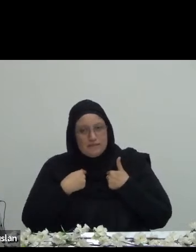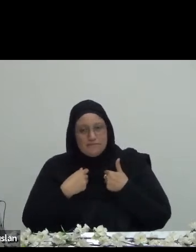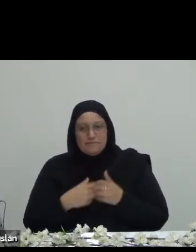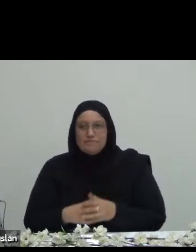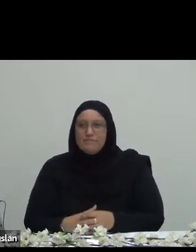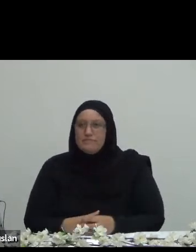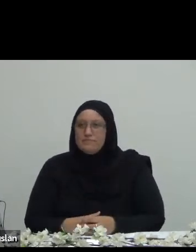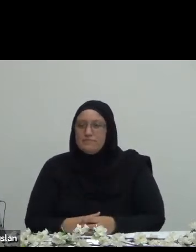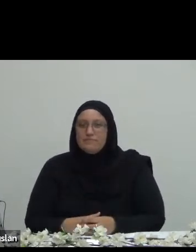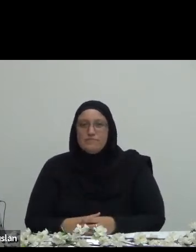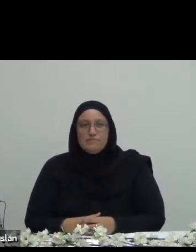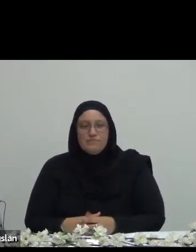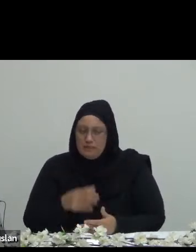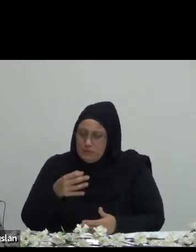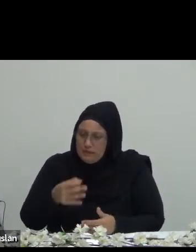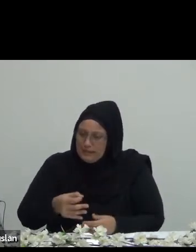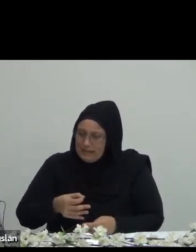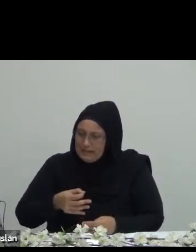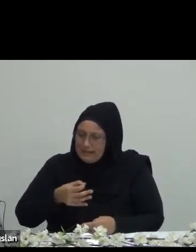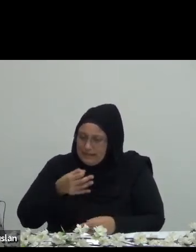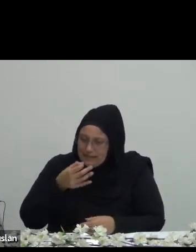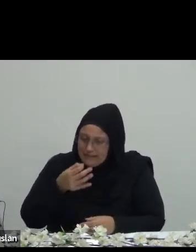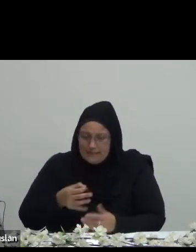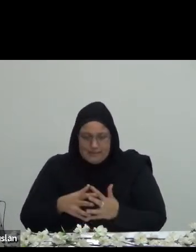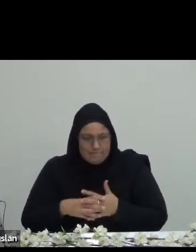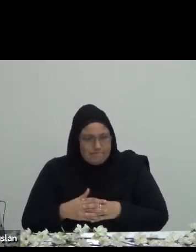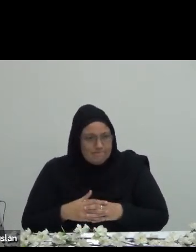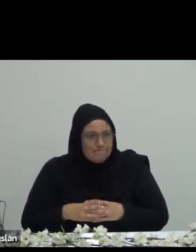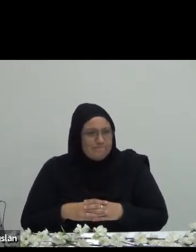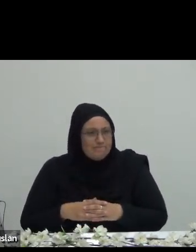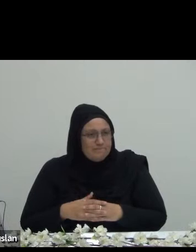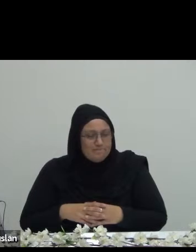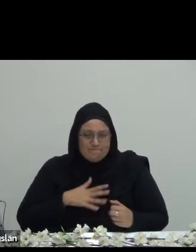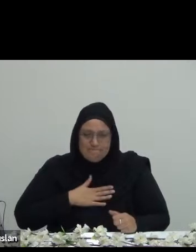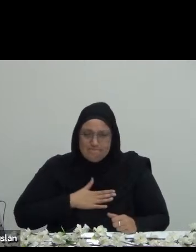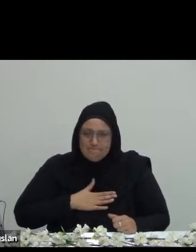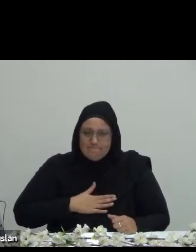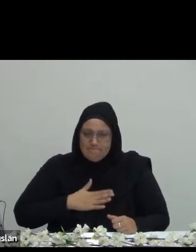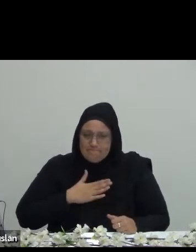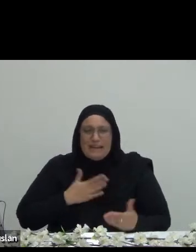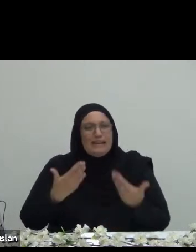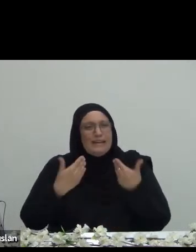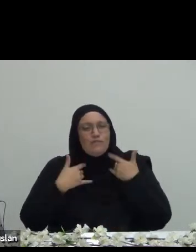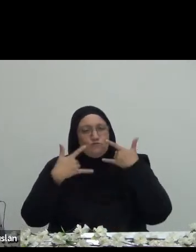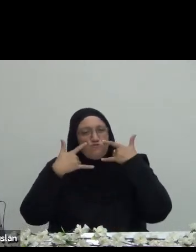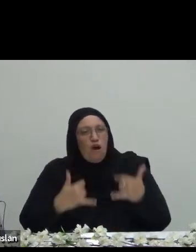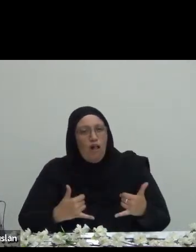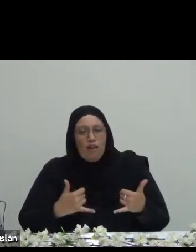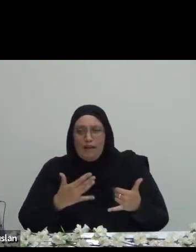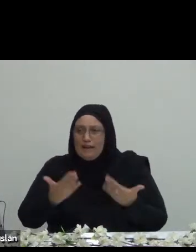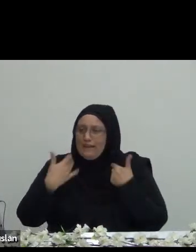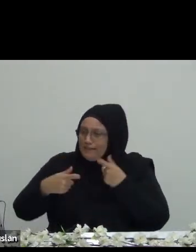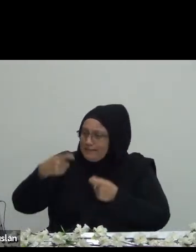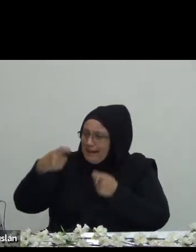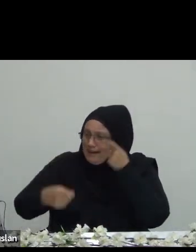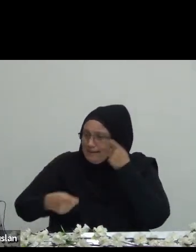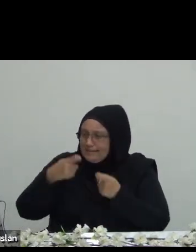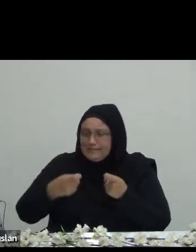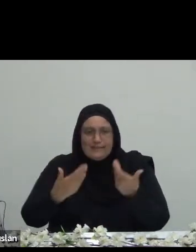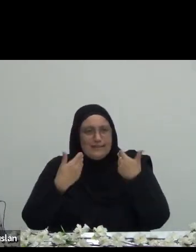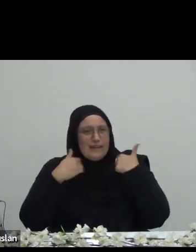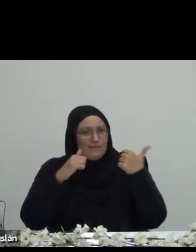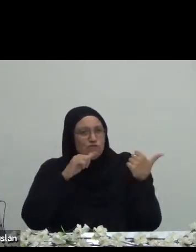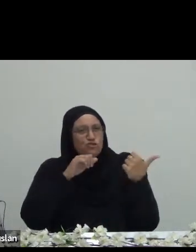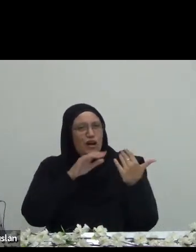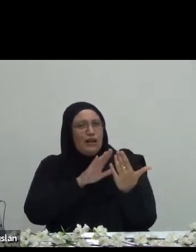This waiting comes with trials and challenges.